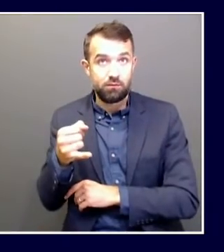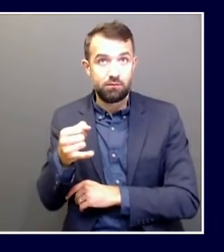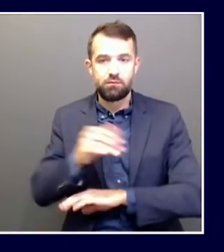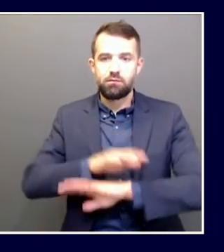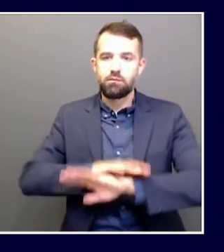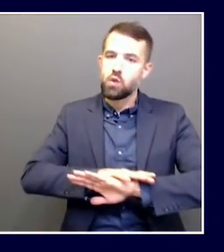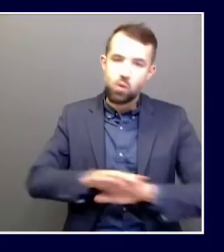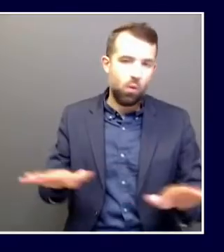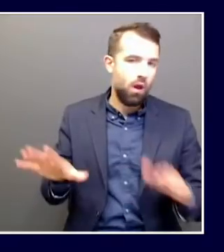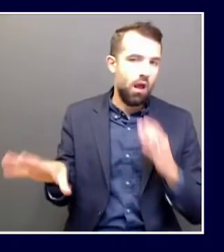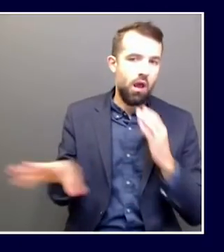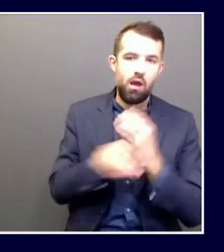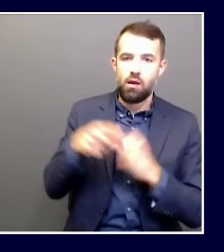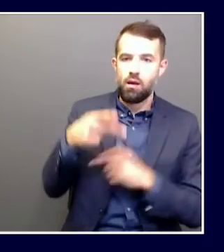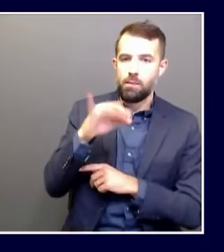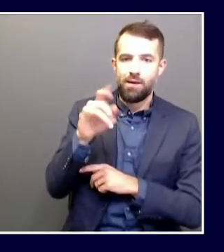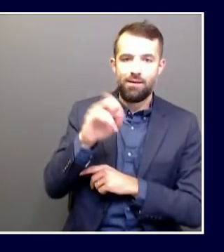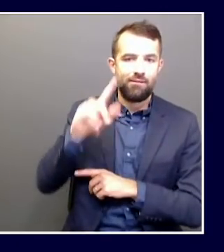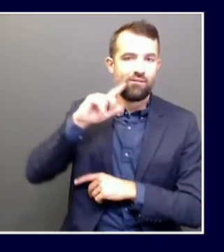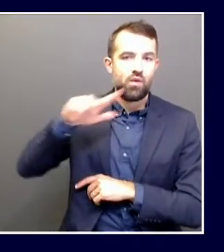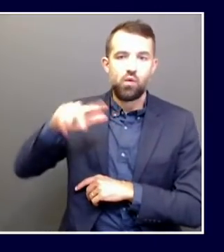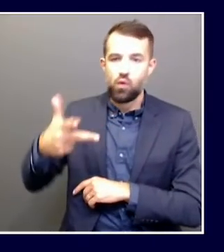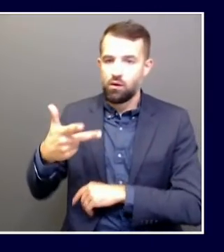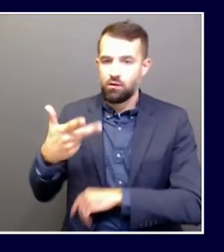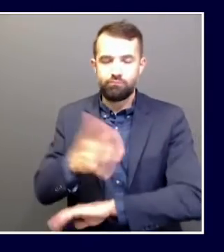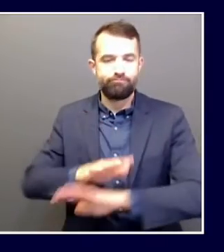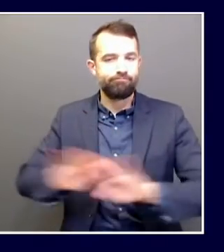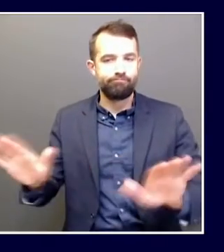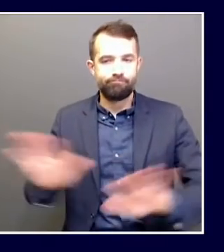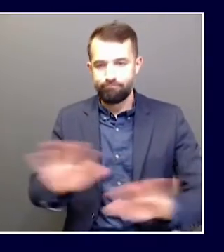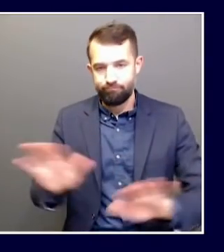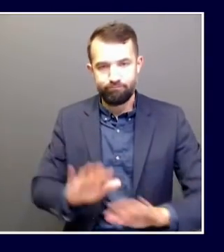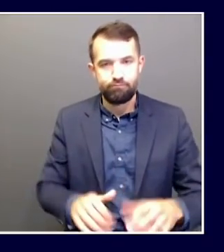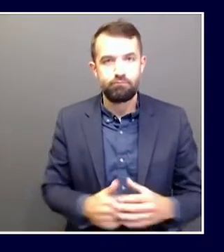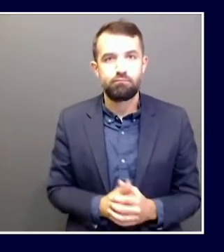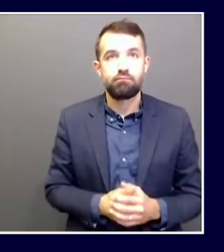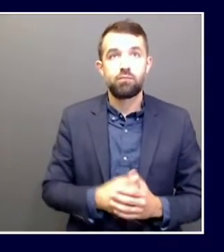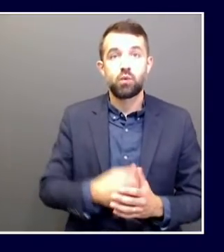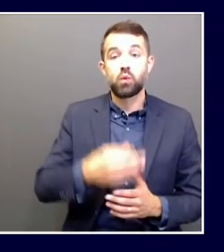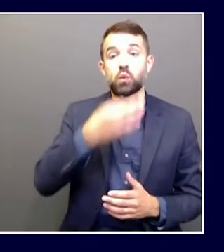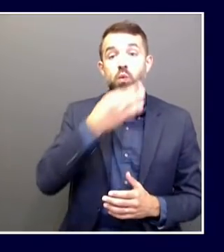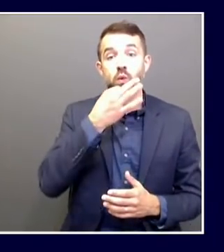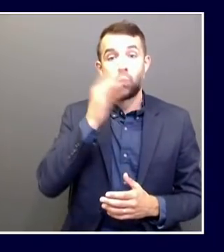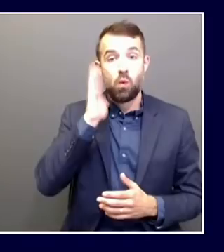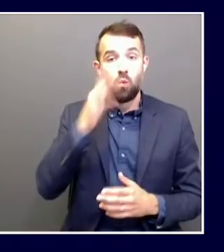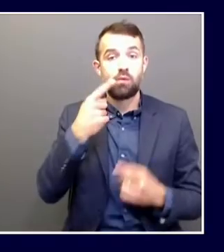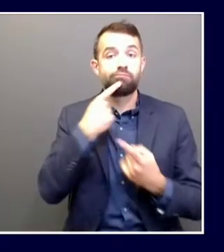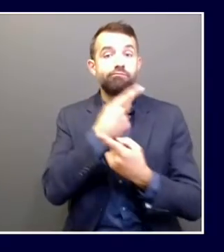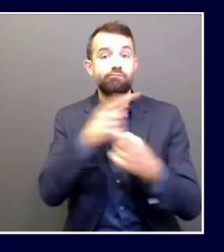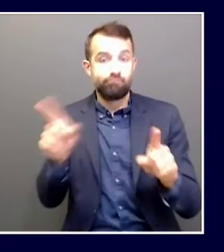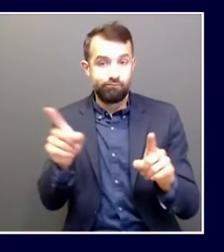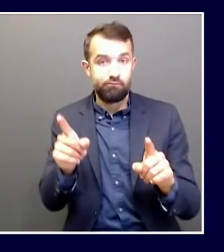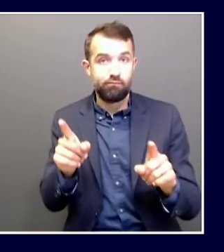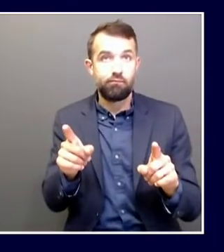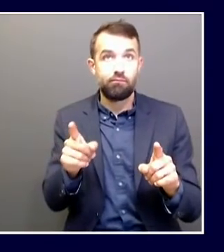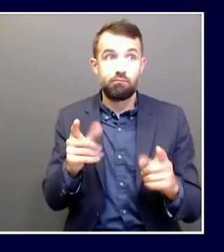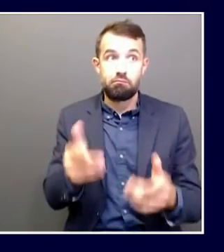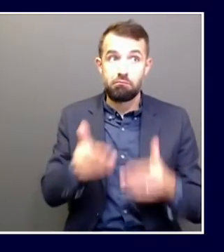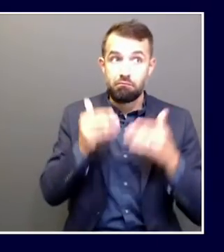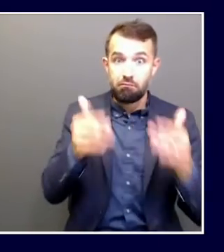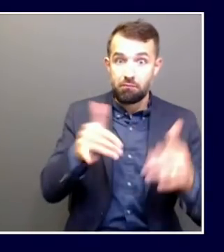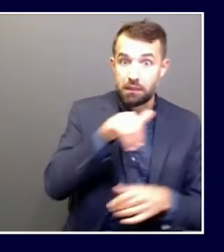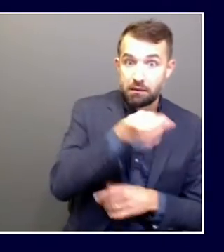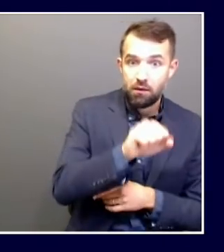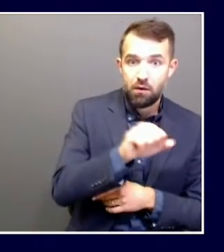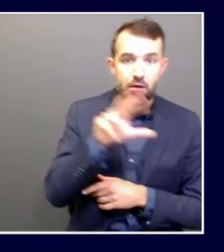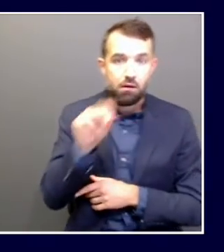some answers there relatively soon. The same thing with boosters of folks who got Moderna. So let's say you got